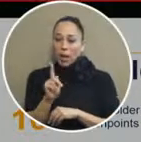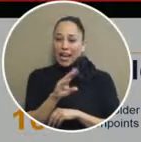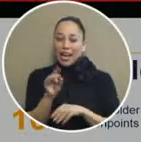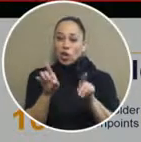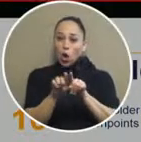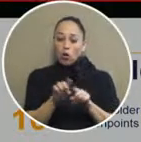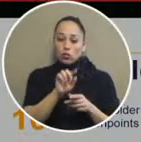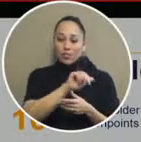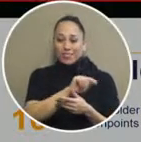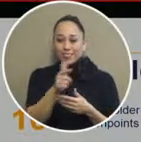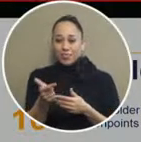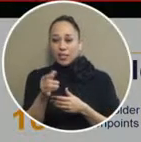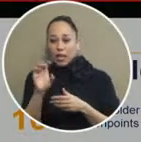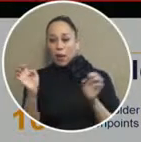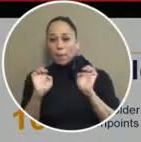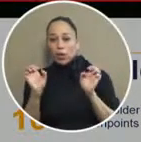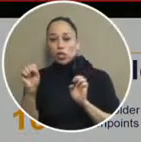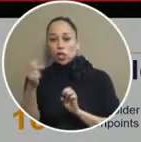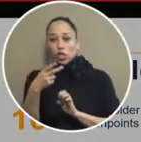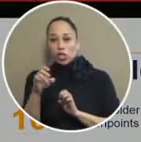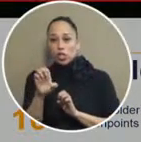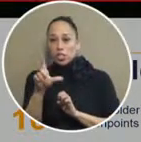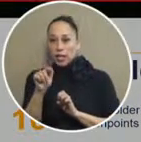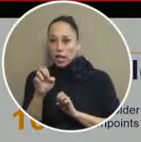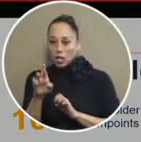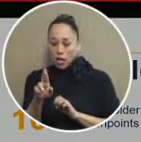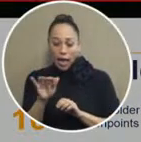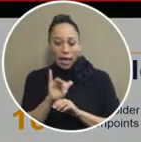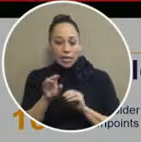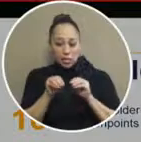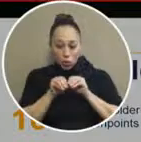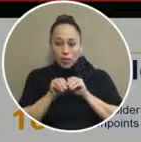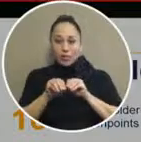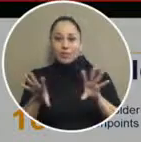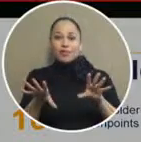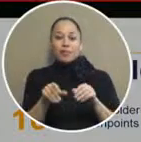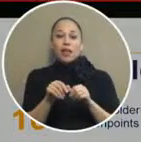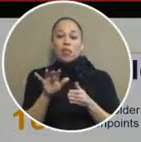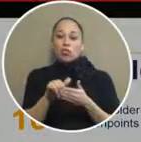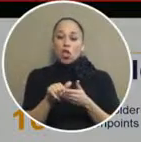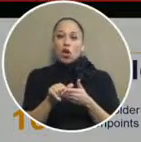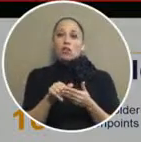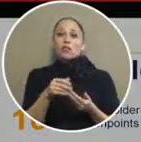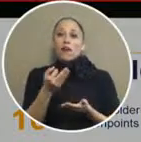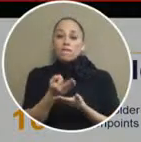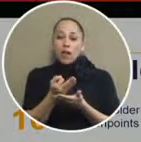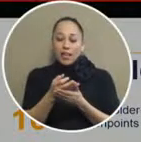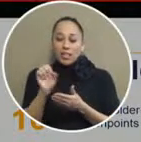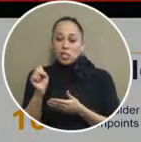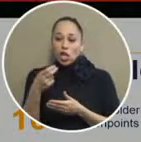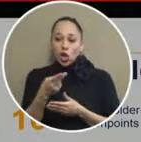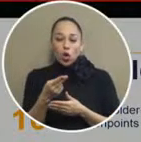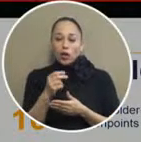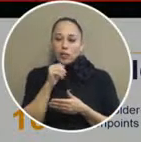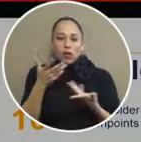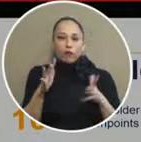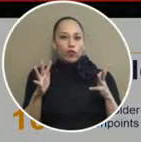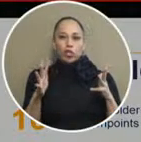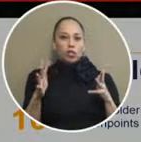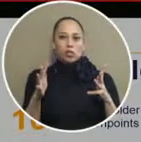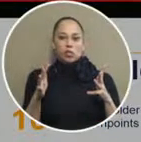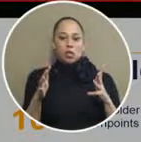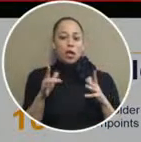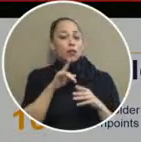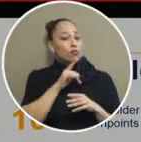with the alternate emergency shelter. As we deploy these funds and we move forward, our stakeholder outreach is not done. It's